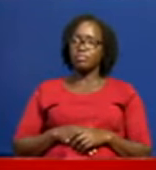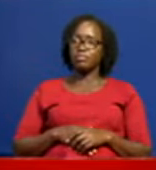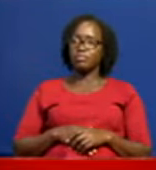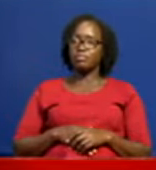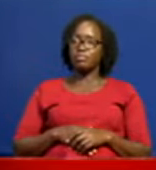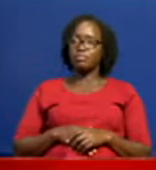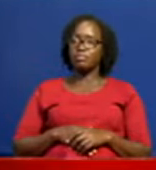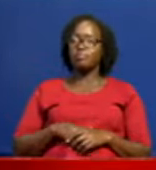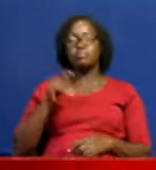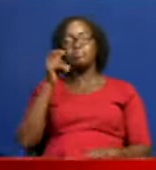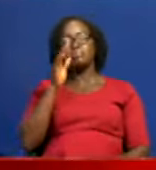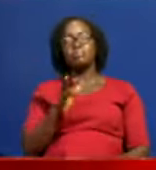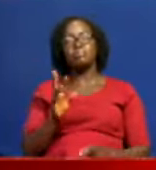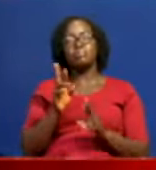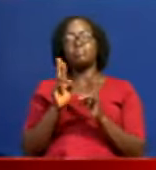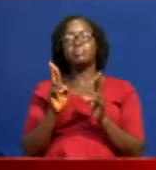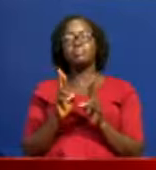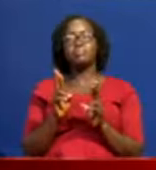Kenyans